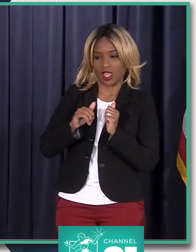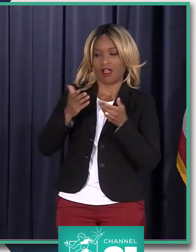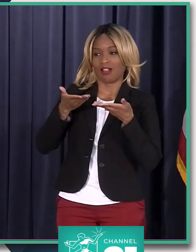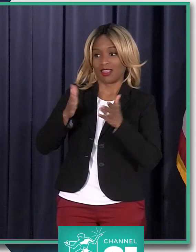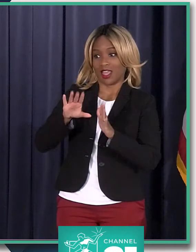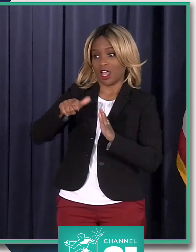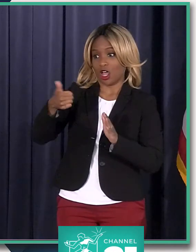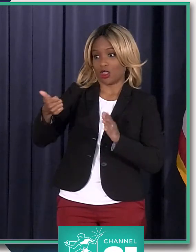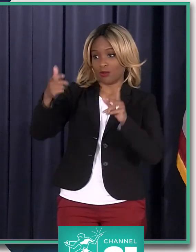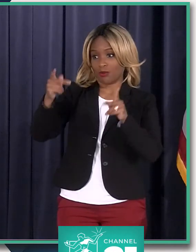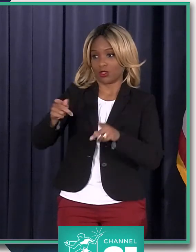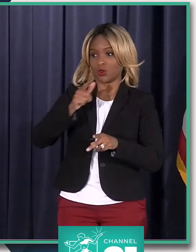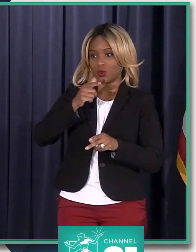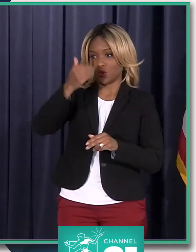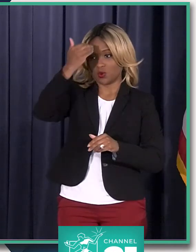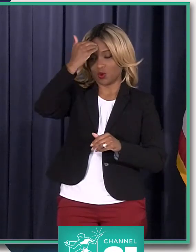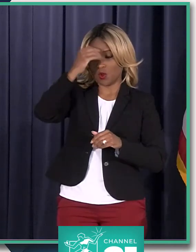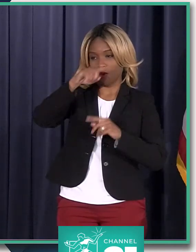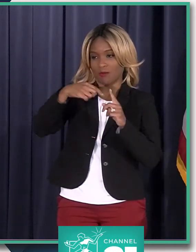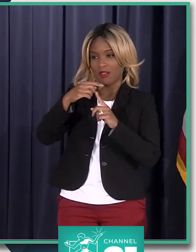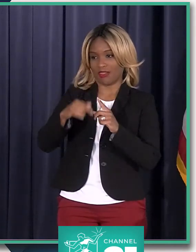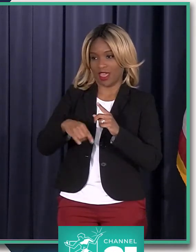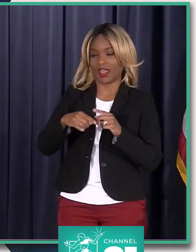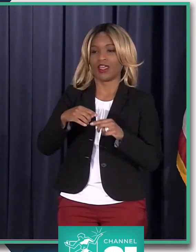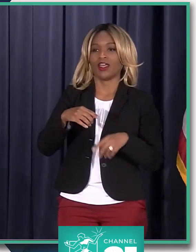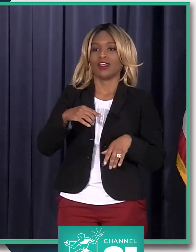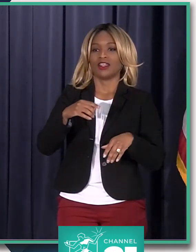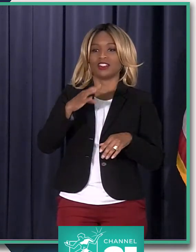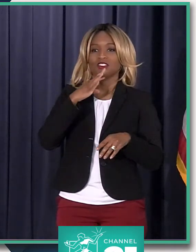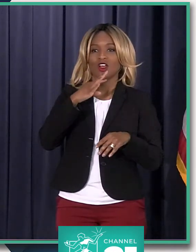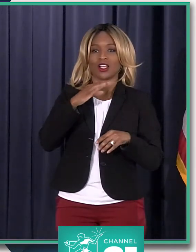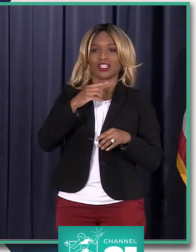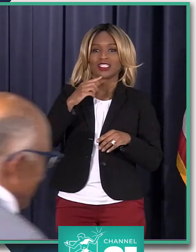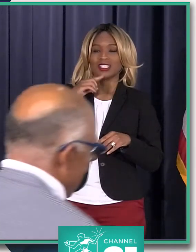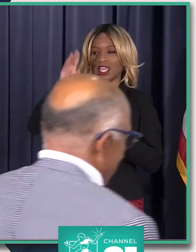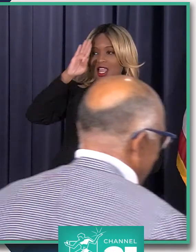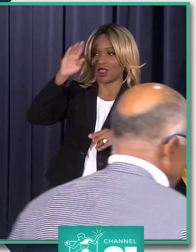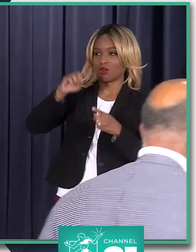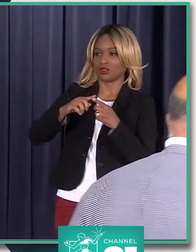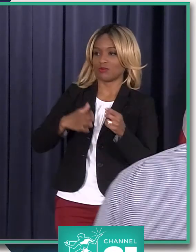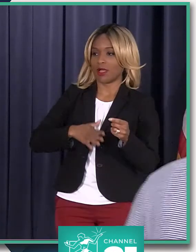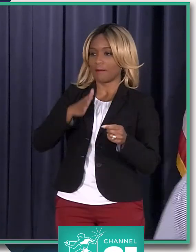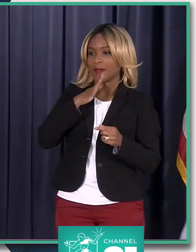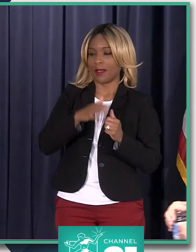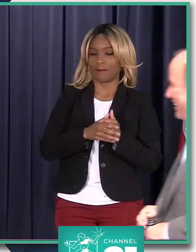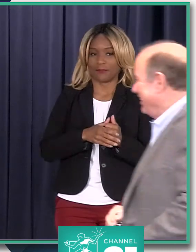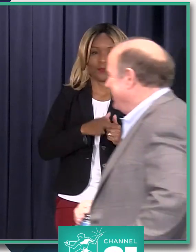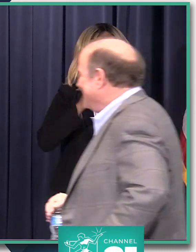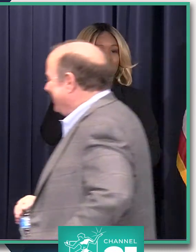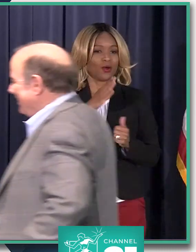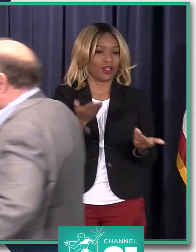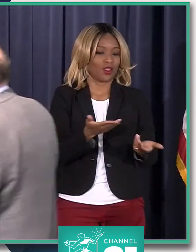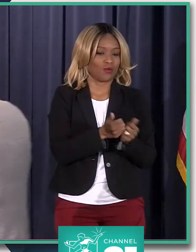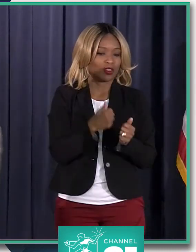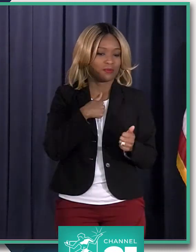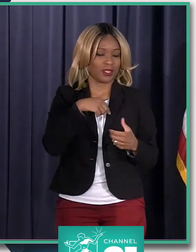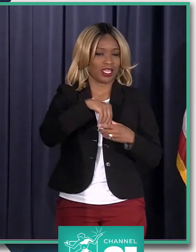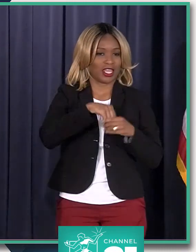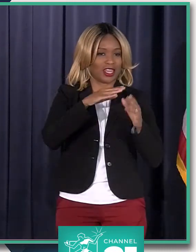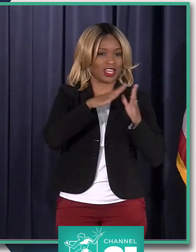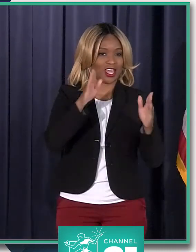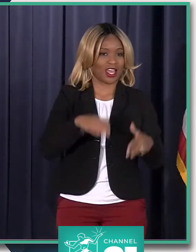on it, Gary Brown, and say hi to Mom for me. I will. She's here as well at the house.